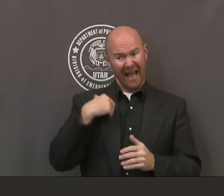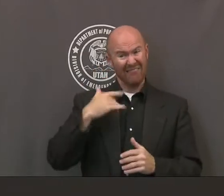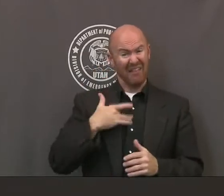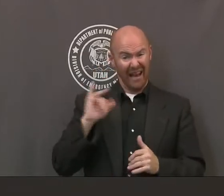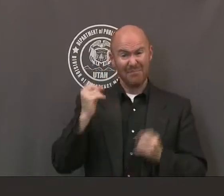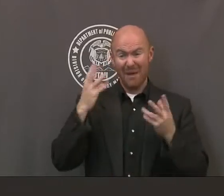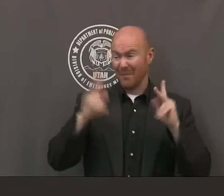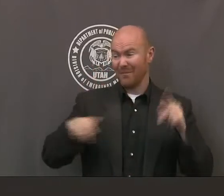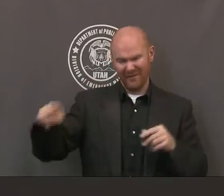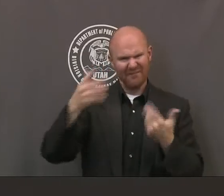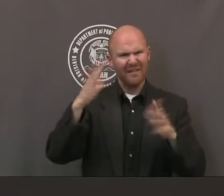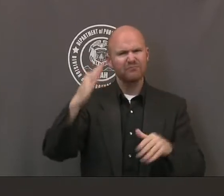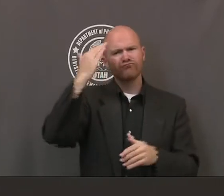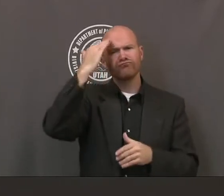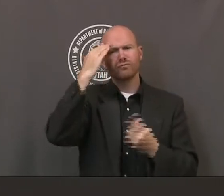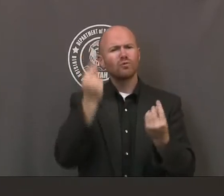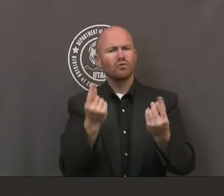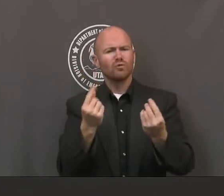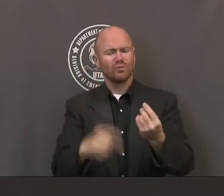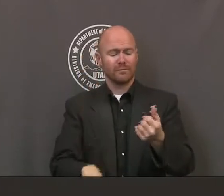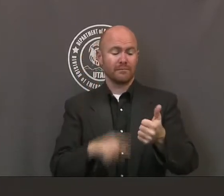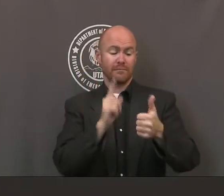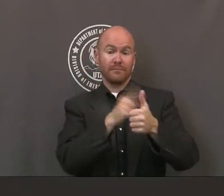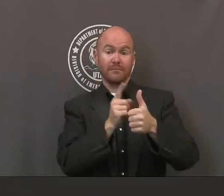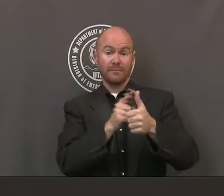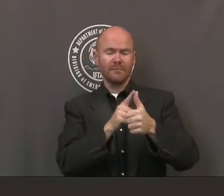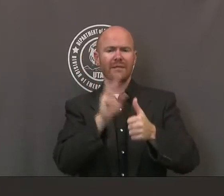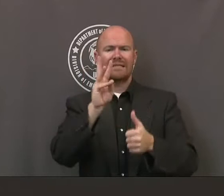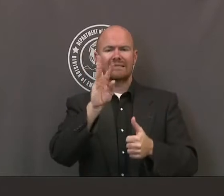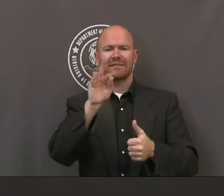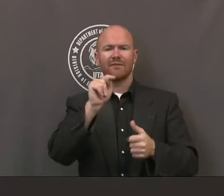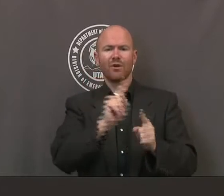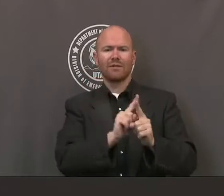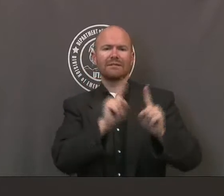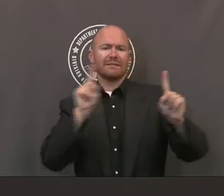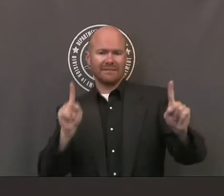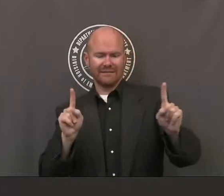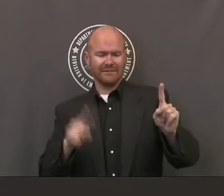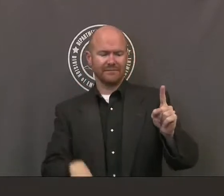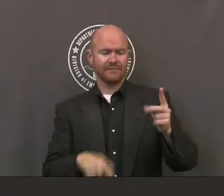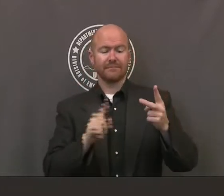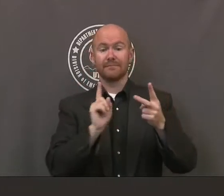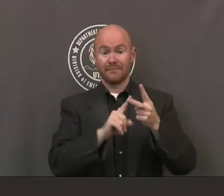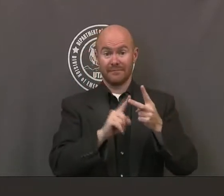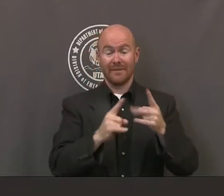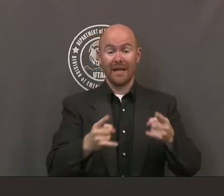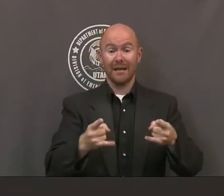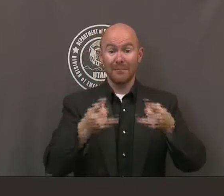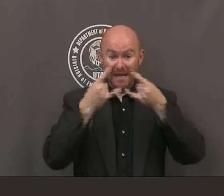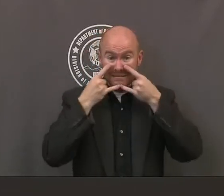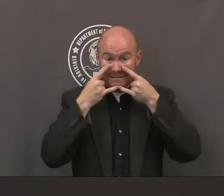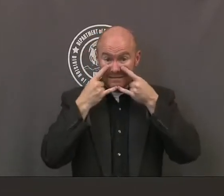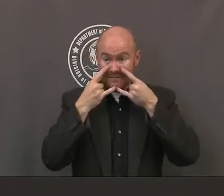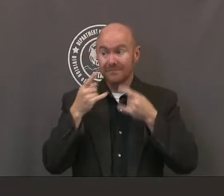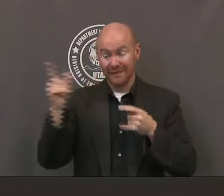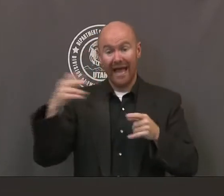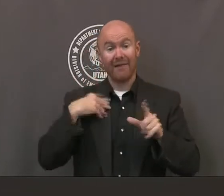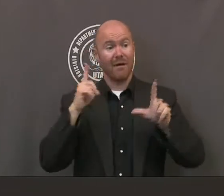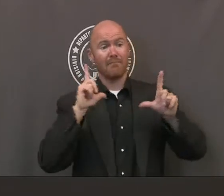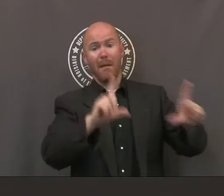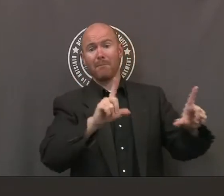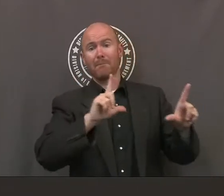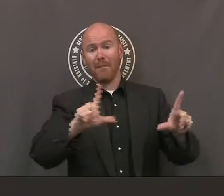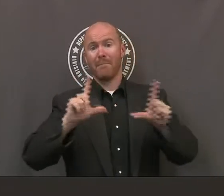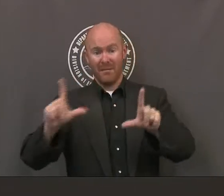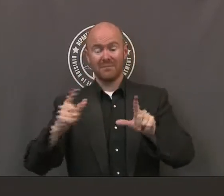operations. Requiring 6-foot distance between household groups is one of them, unless masks are worn. posting signage that lists COVID-19 symptoms